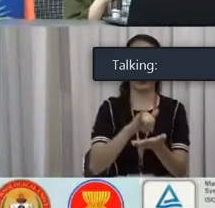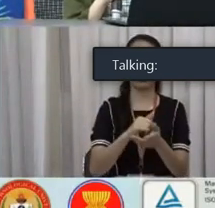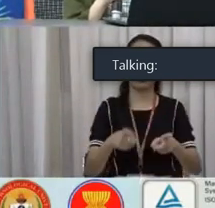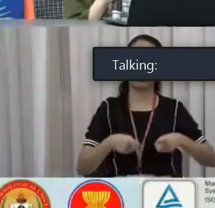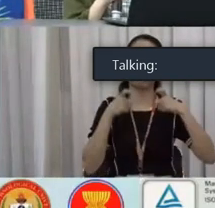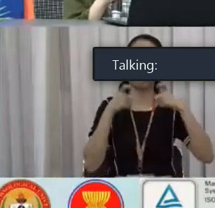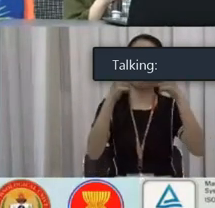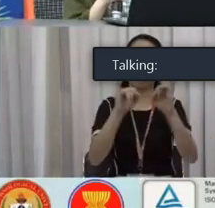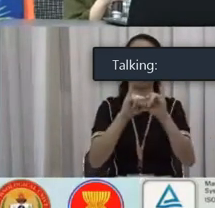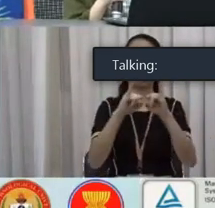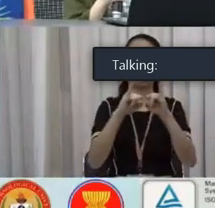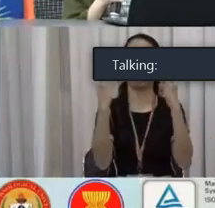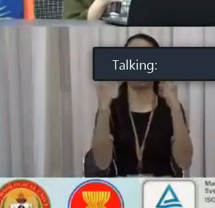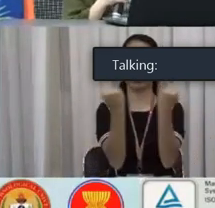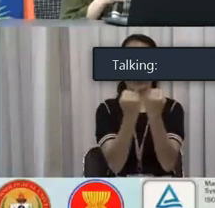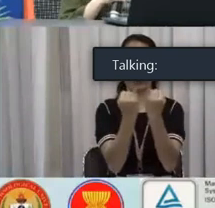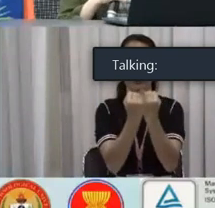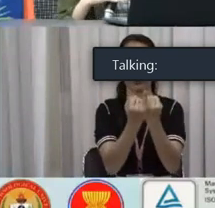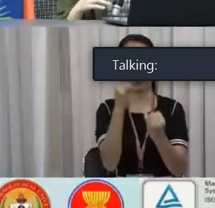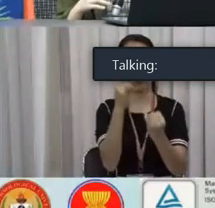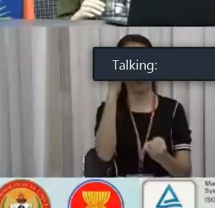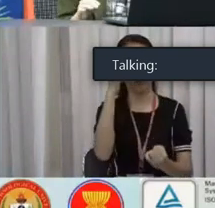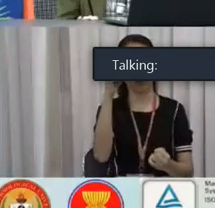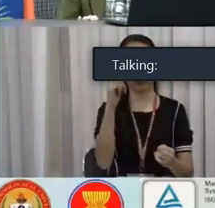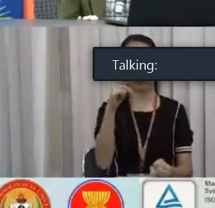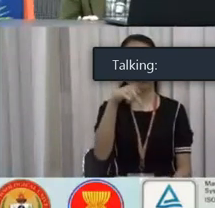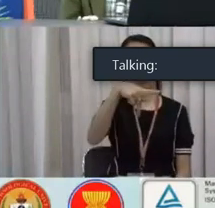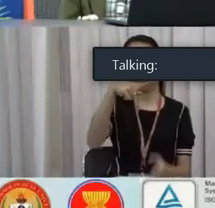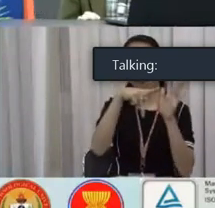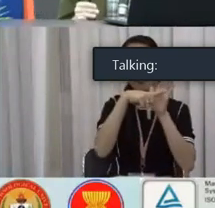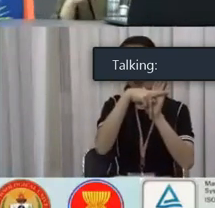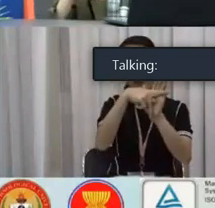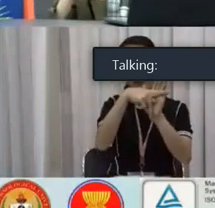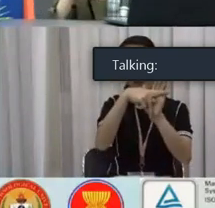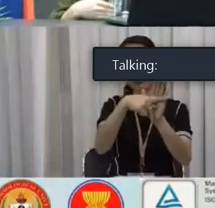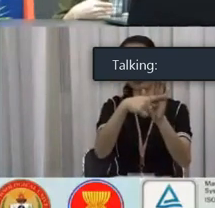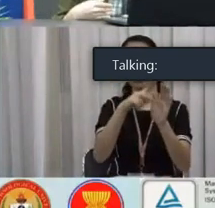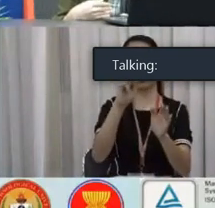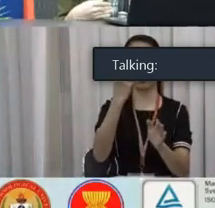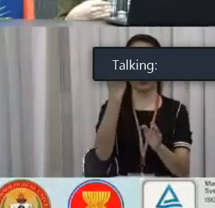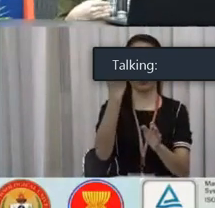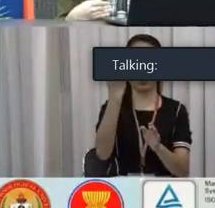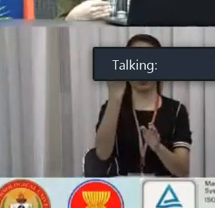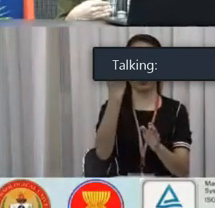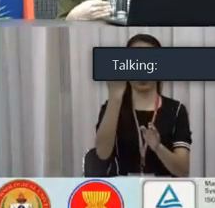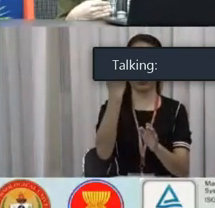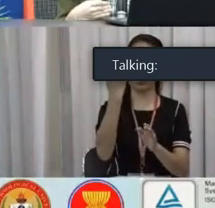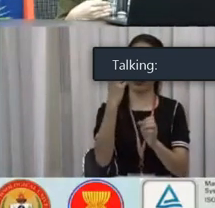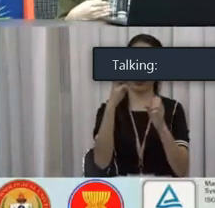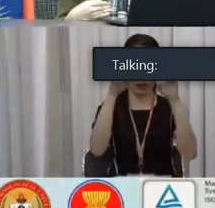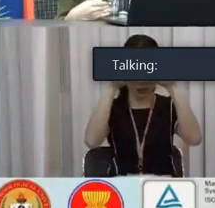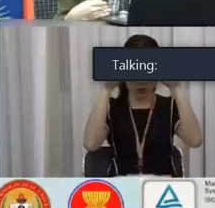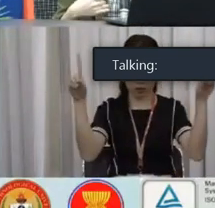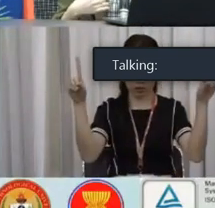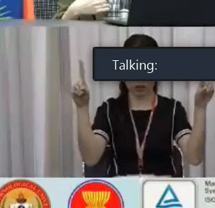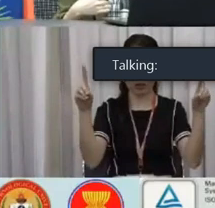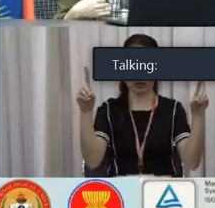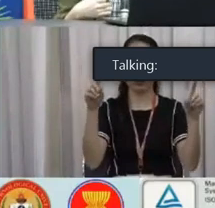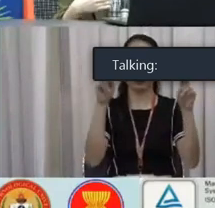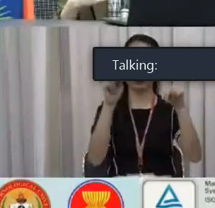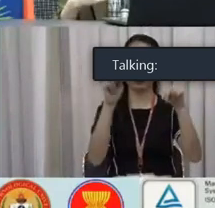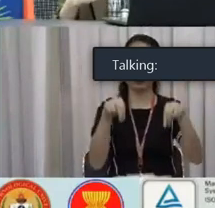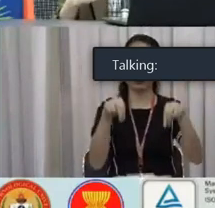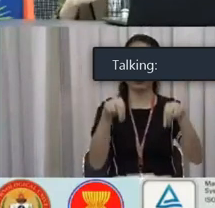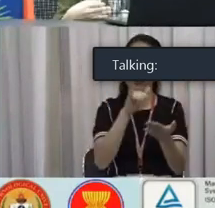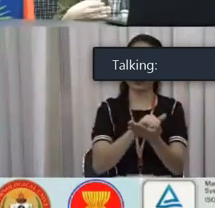nga mag-give og importance sa post-secondary education. So, kung ni siya, kanan dapat ang inyong school has an